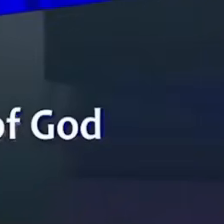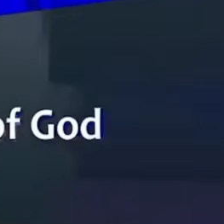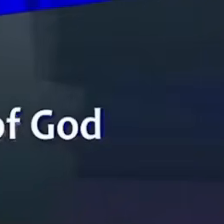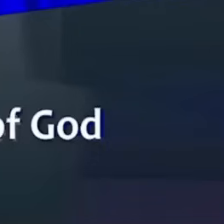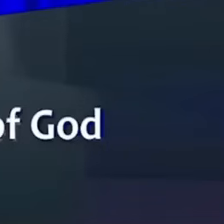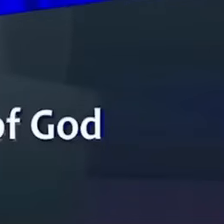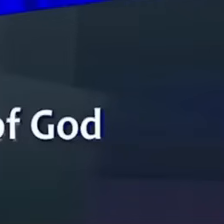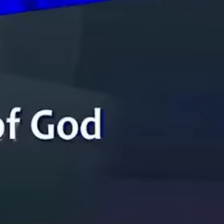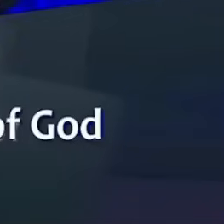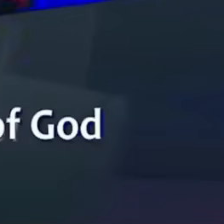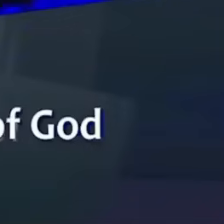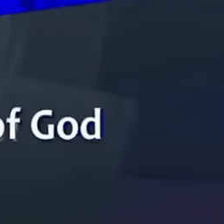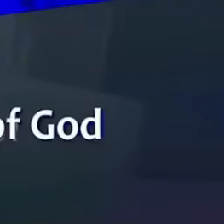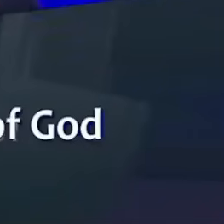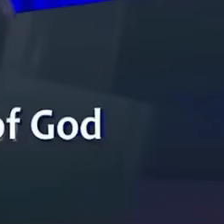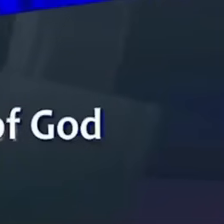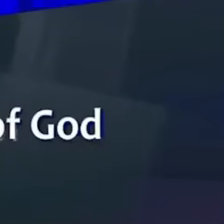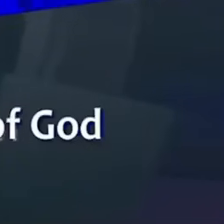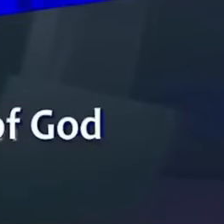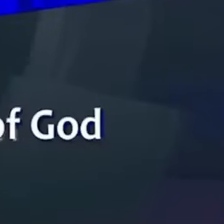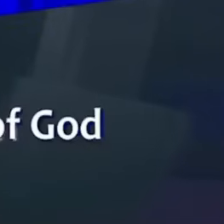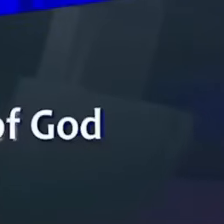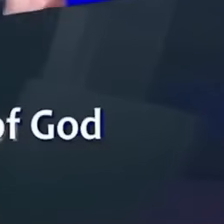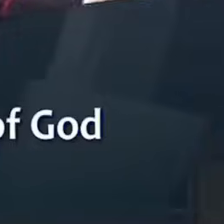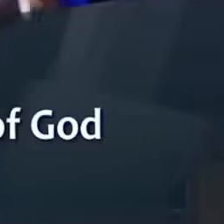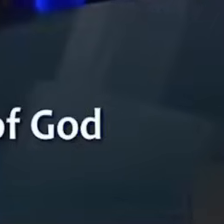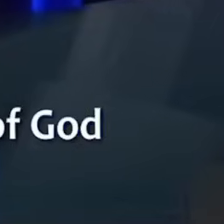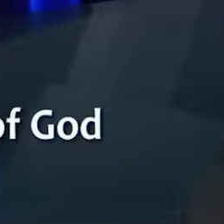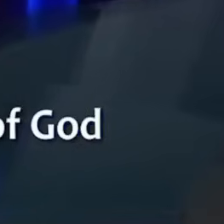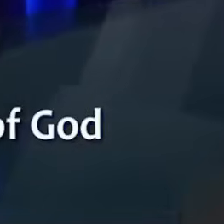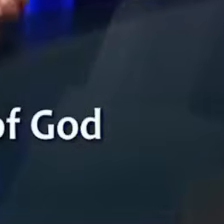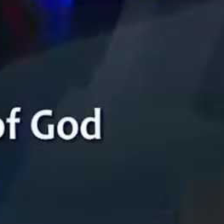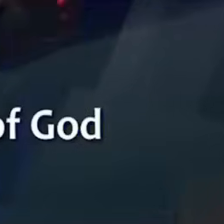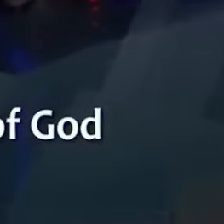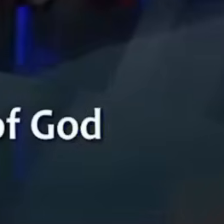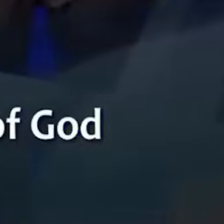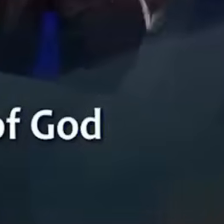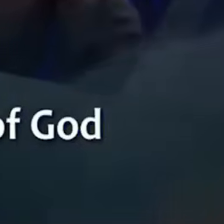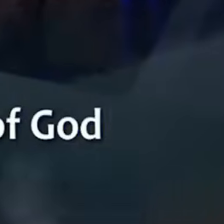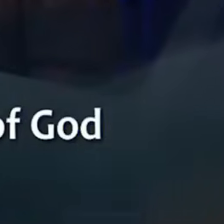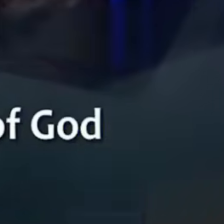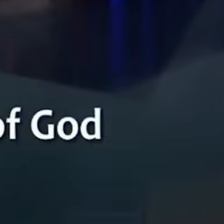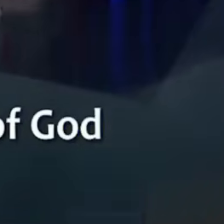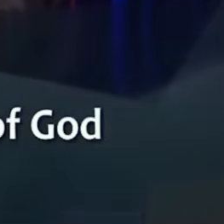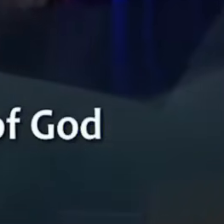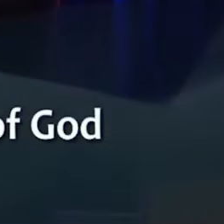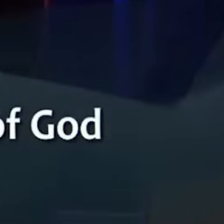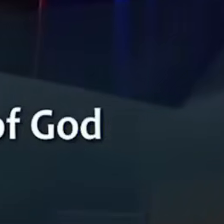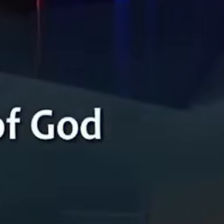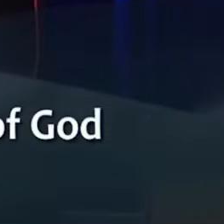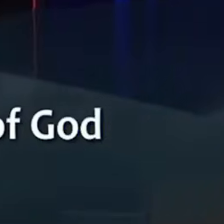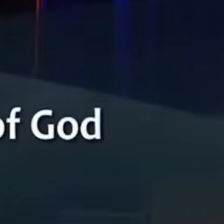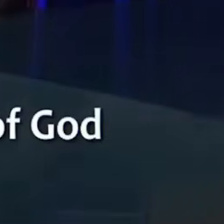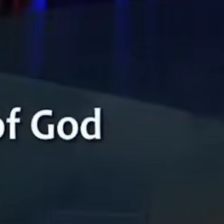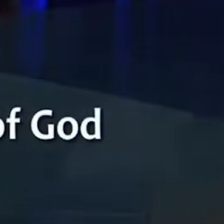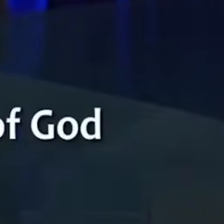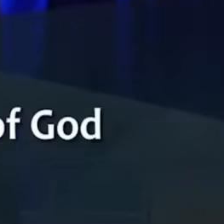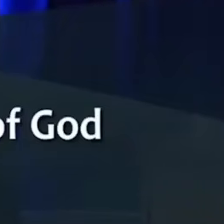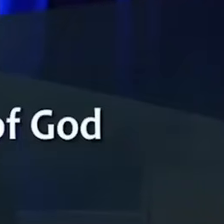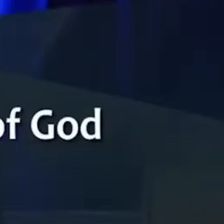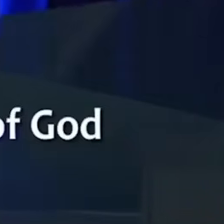you hope and a future. I know. I love that word. Hebrew word for know there is yada. Yada is a very